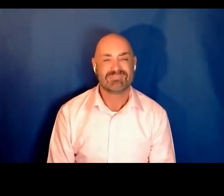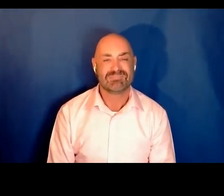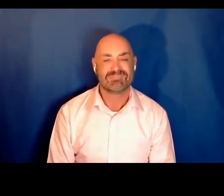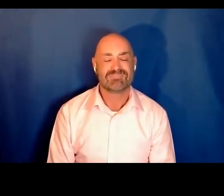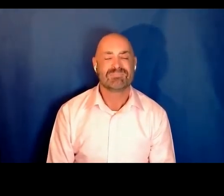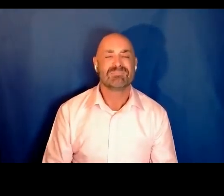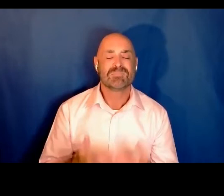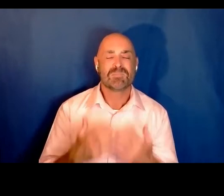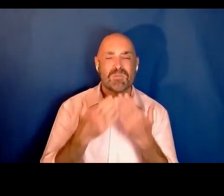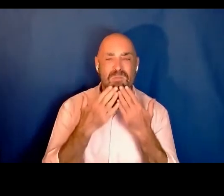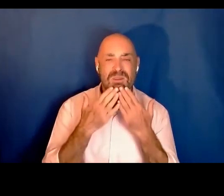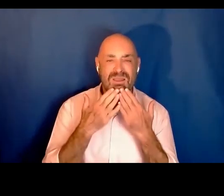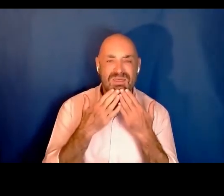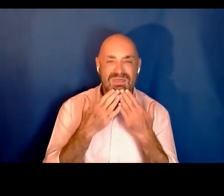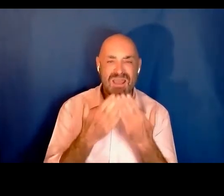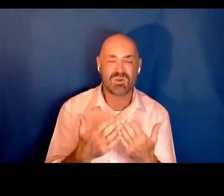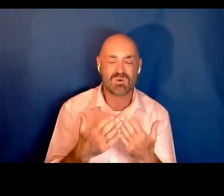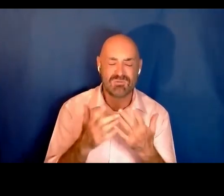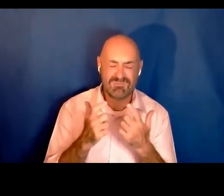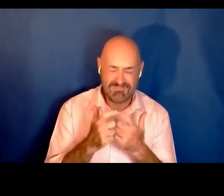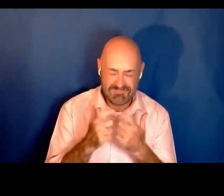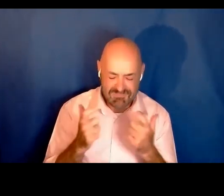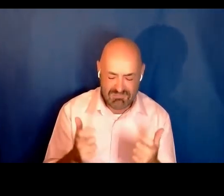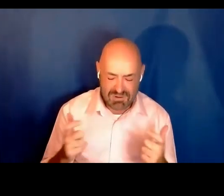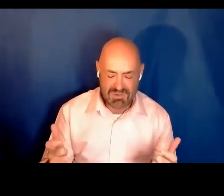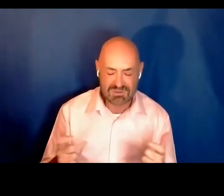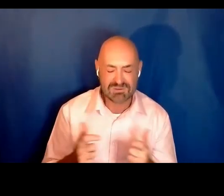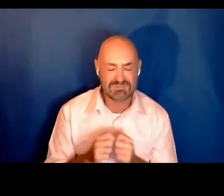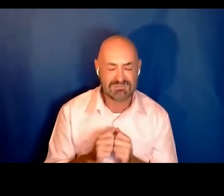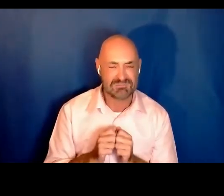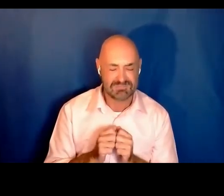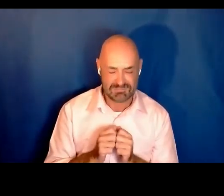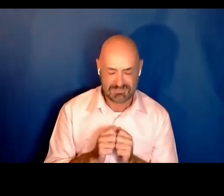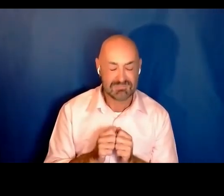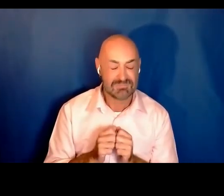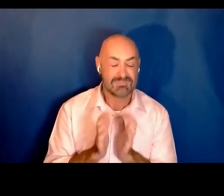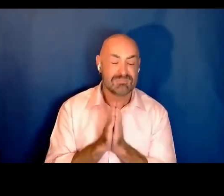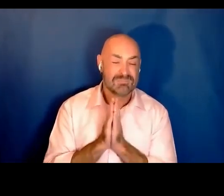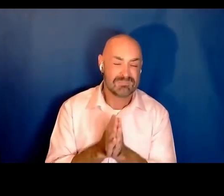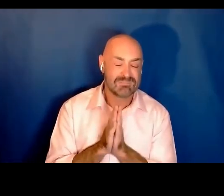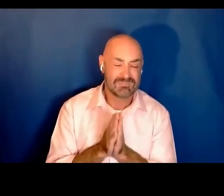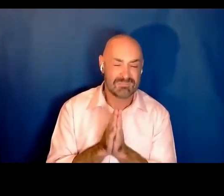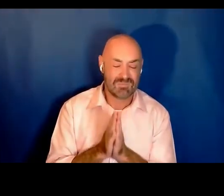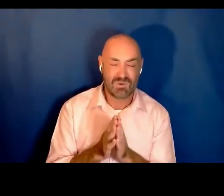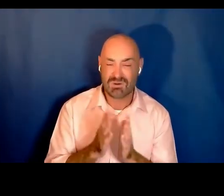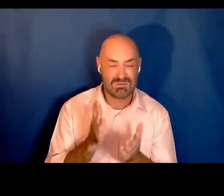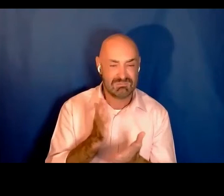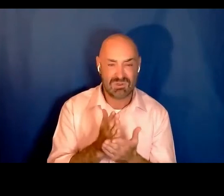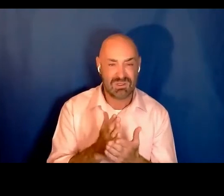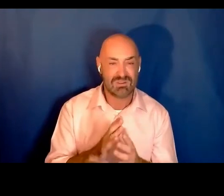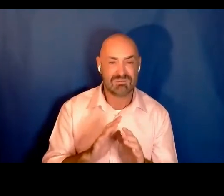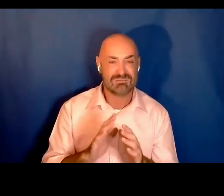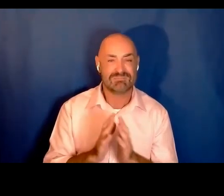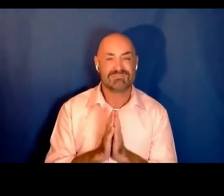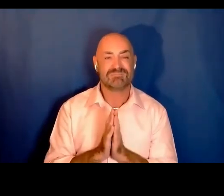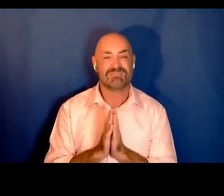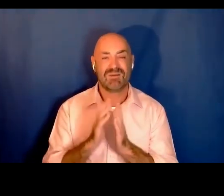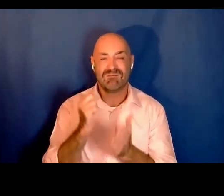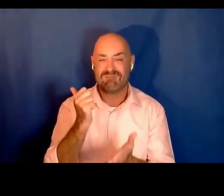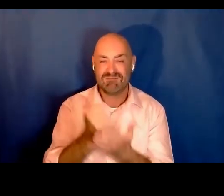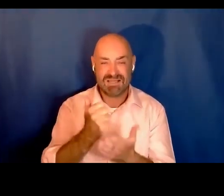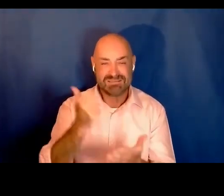Thank you very, very much, Madam. That was absolutely a